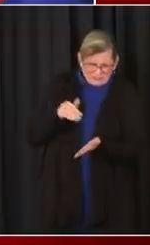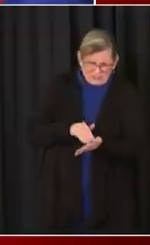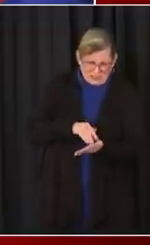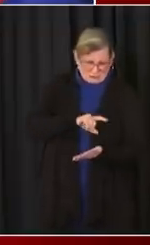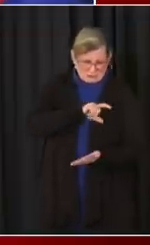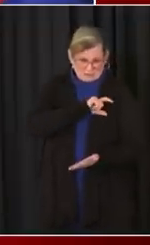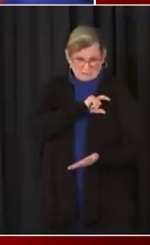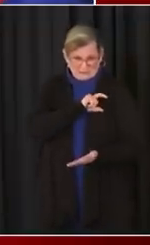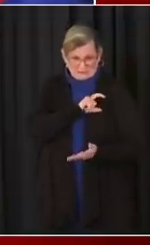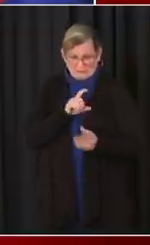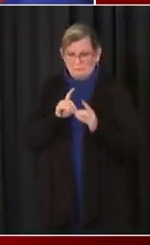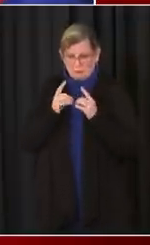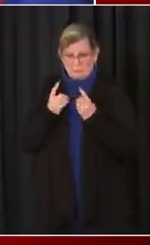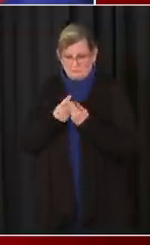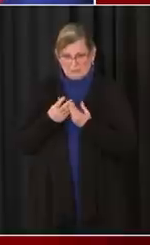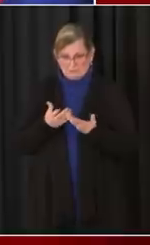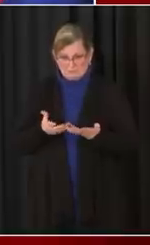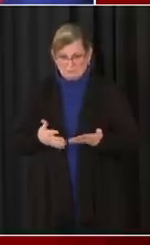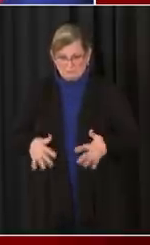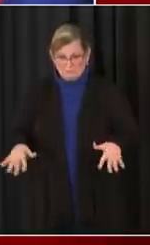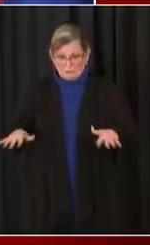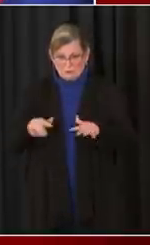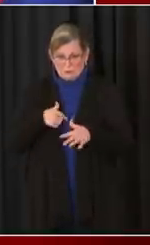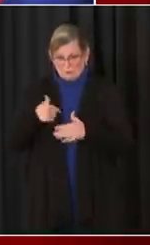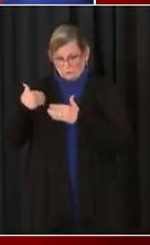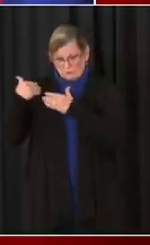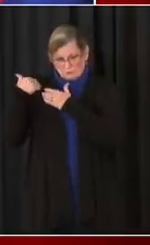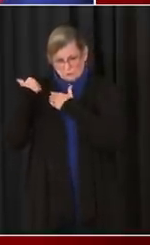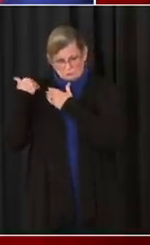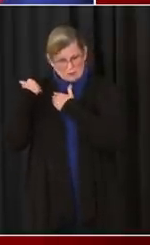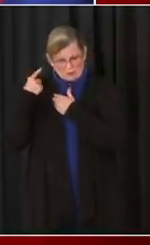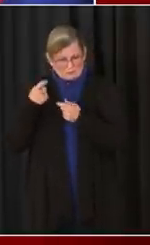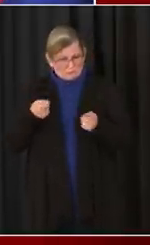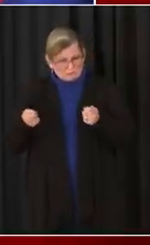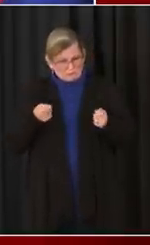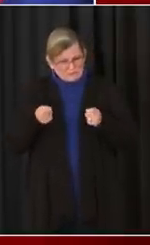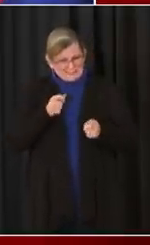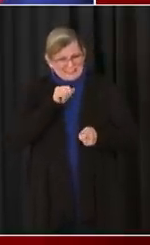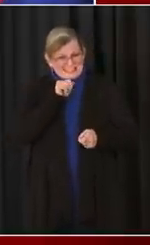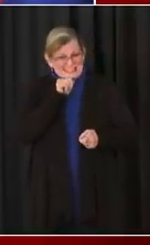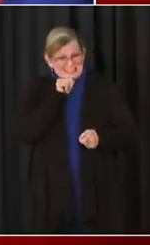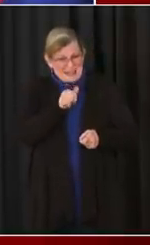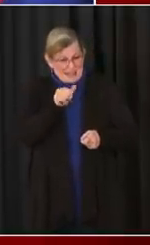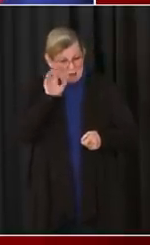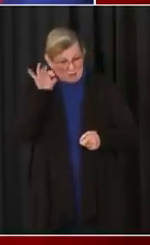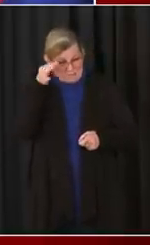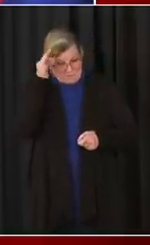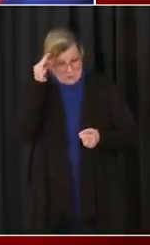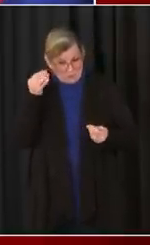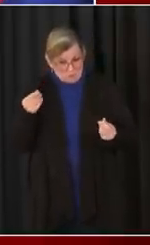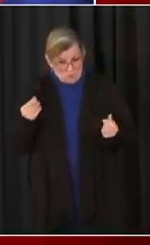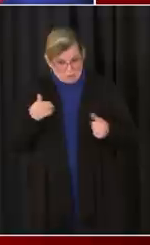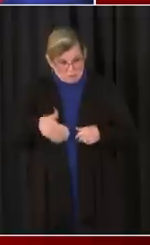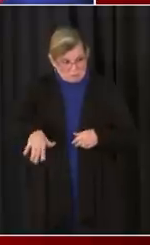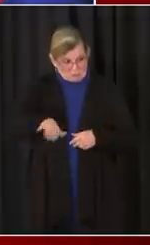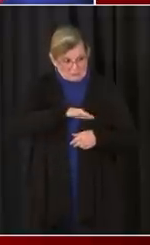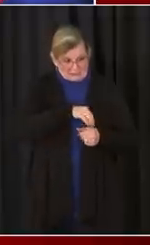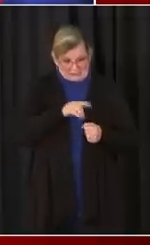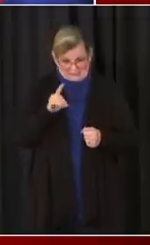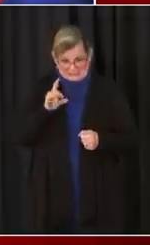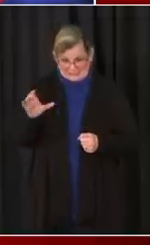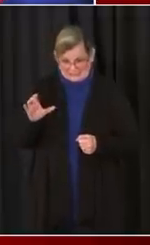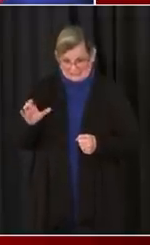police department, and we are responsible for policing non-federal properties in the District of